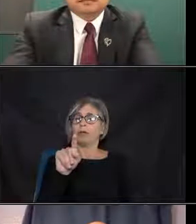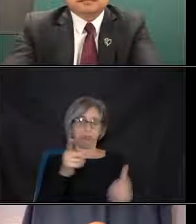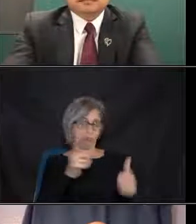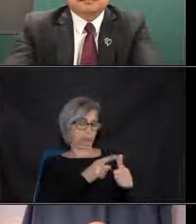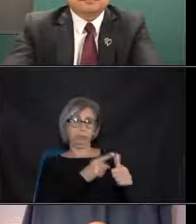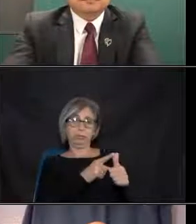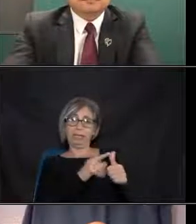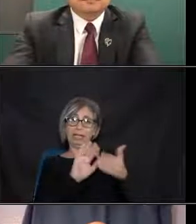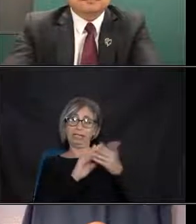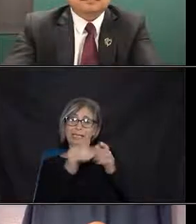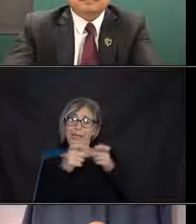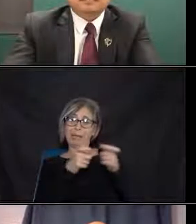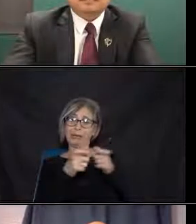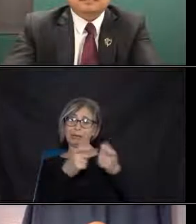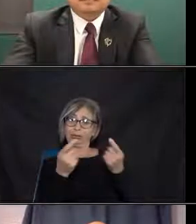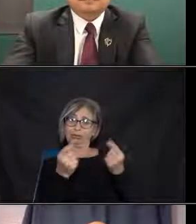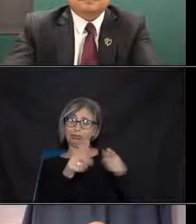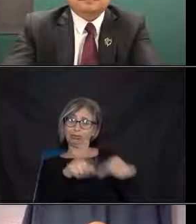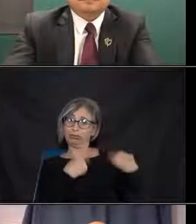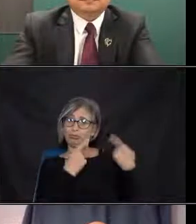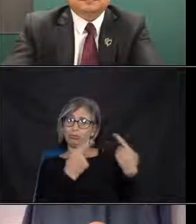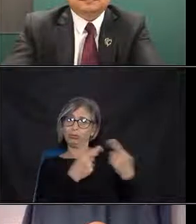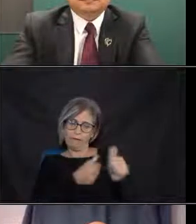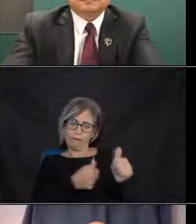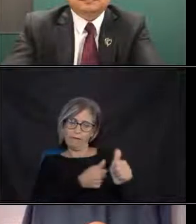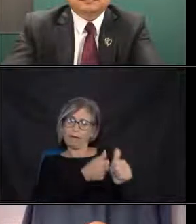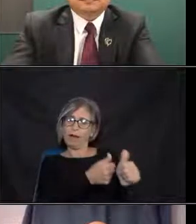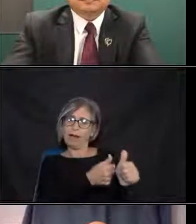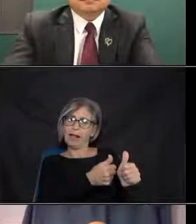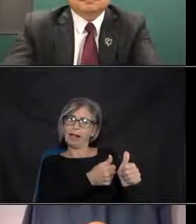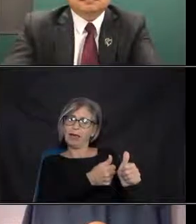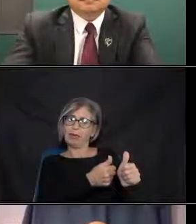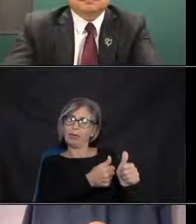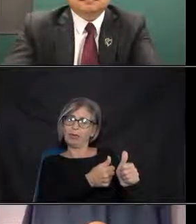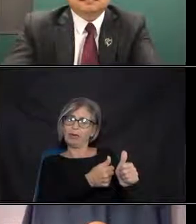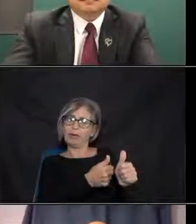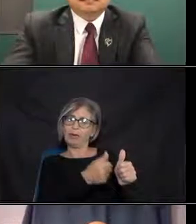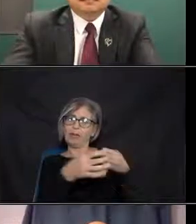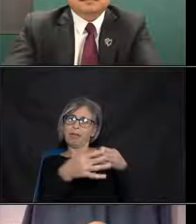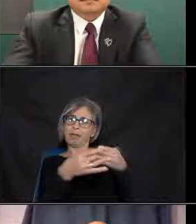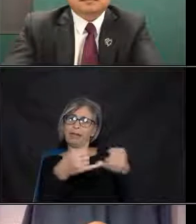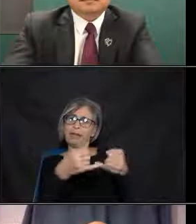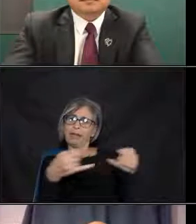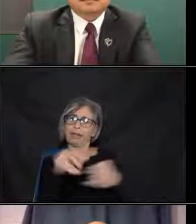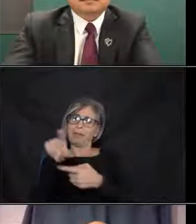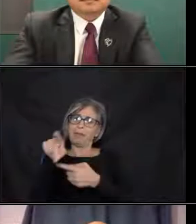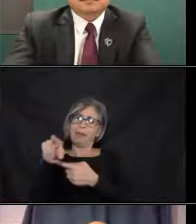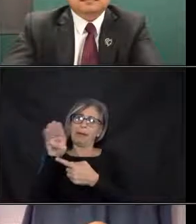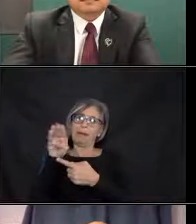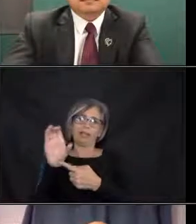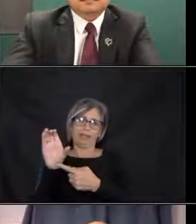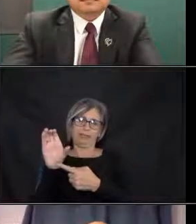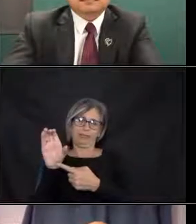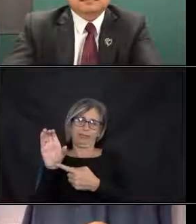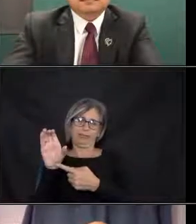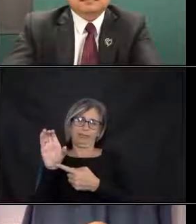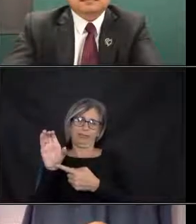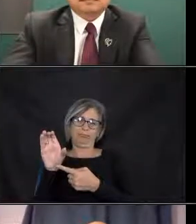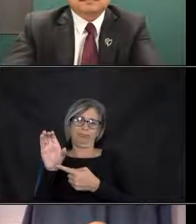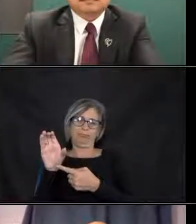city manager did was, you know, we followed the guidelines from Palm Beach County. You know, we didn't, you